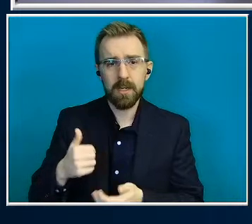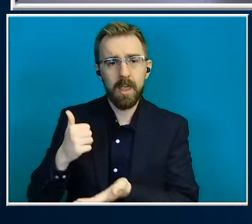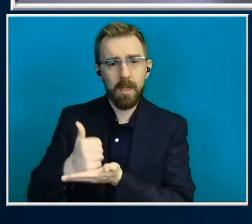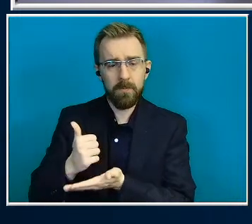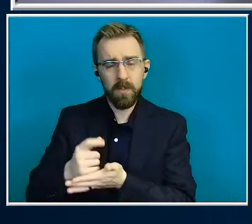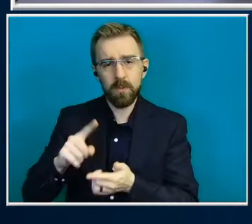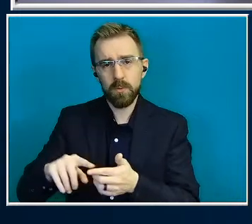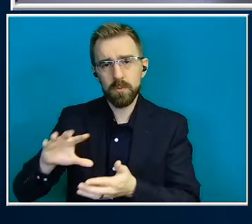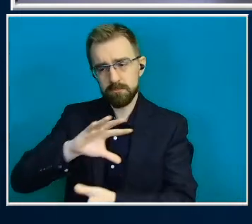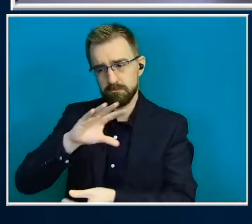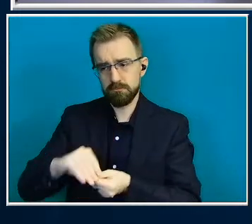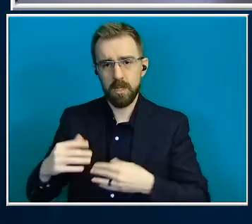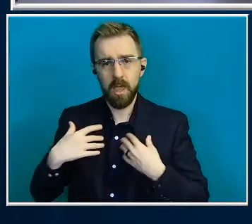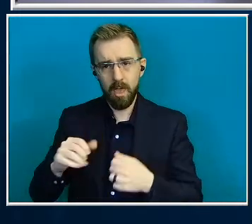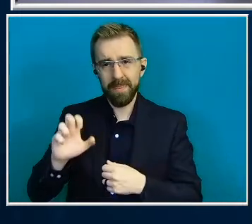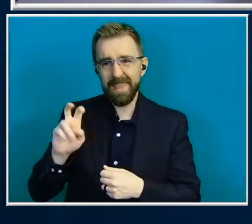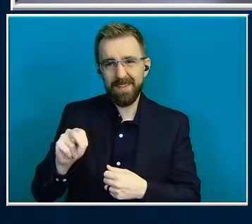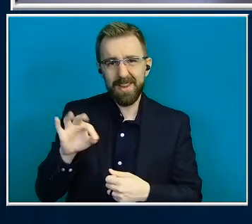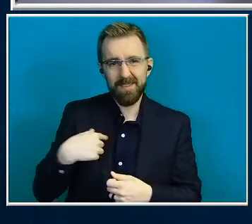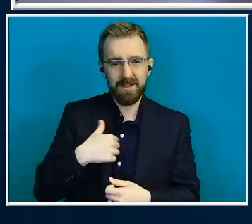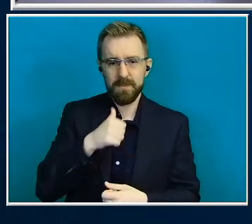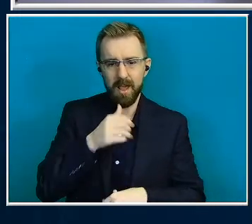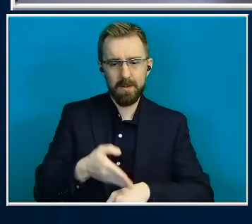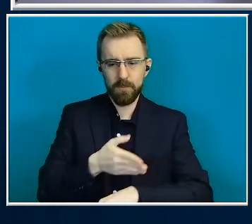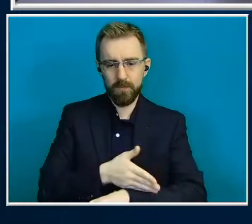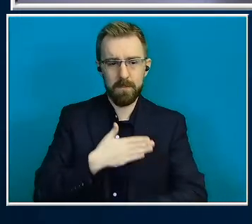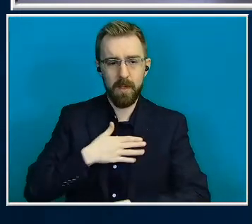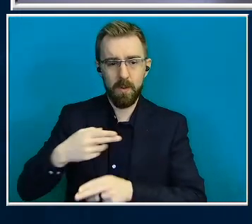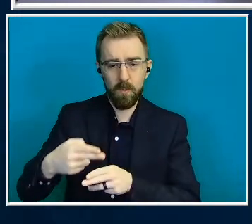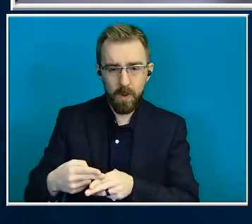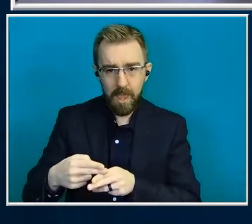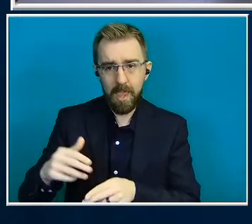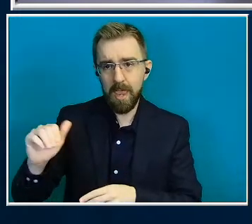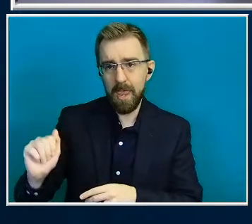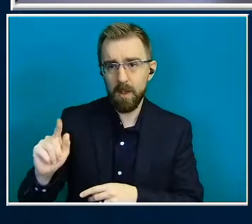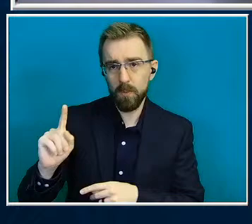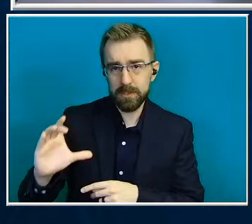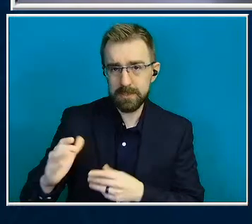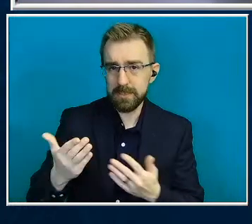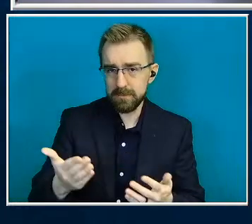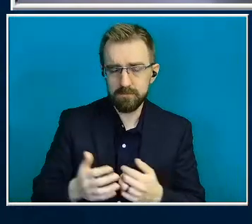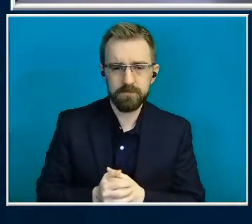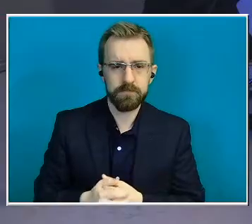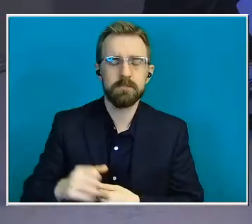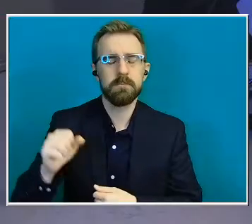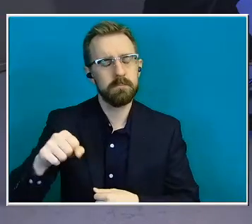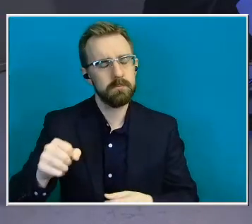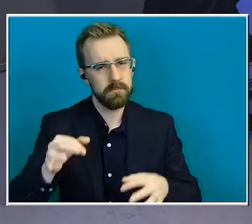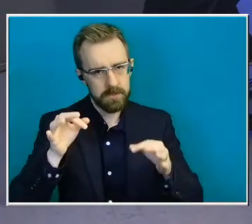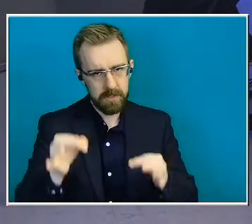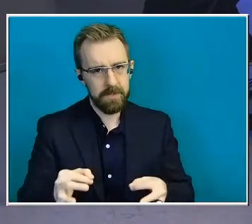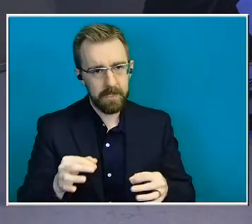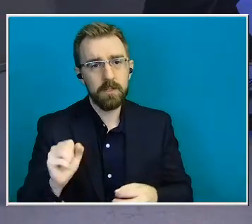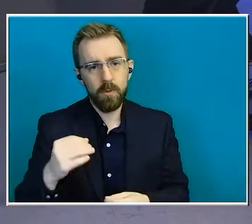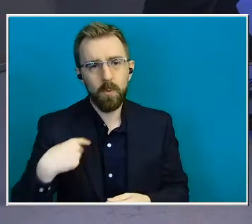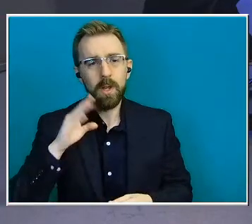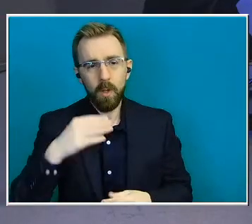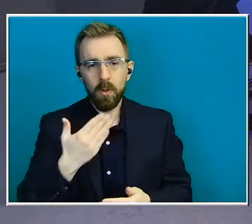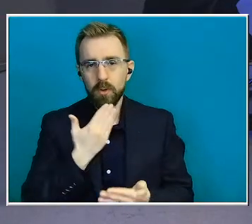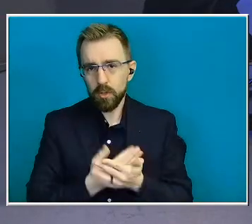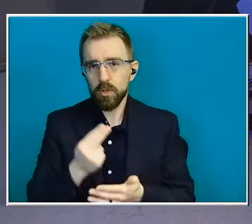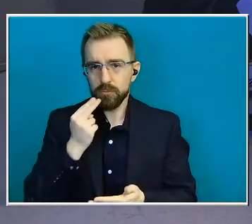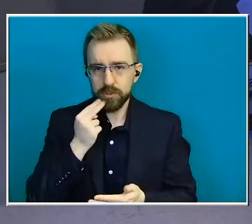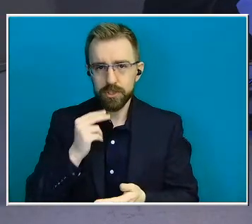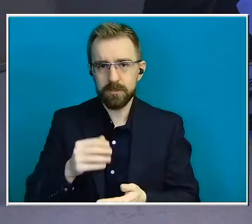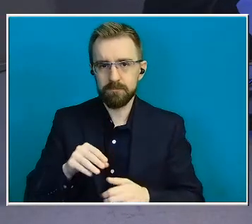even if I'm not improving my weight or my A1C? Yes, absolutely. So we know good nutrition affects overall health,